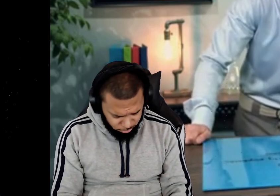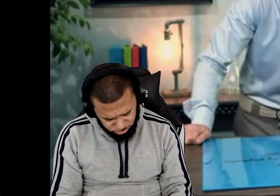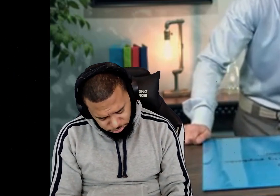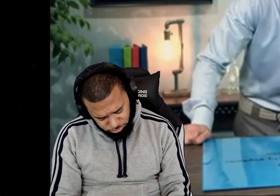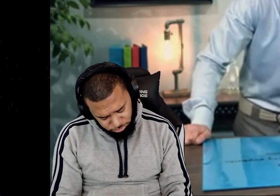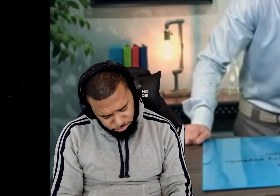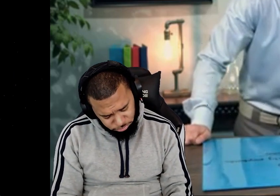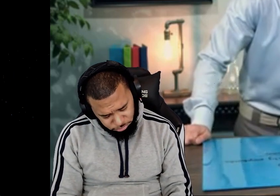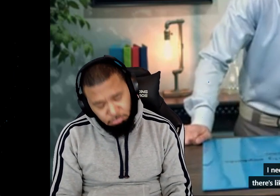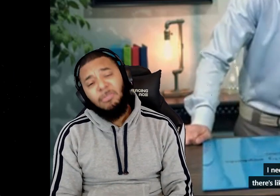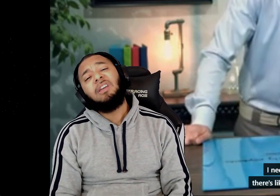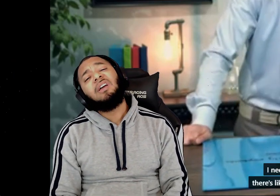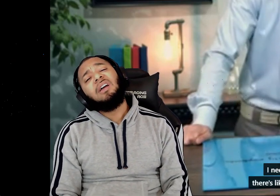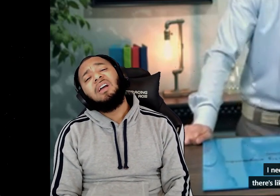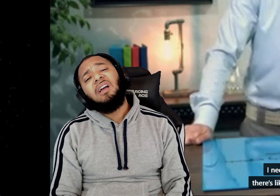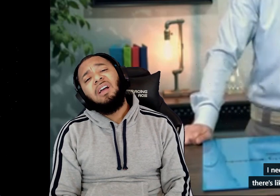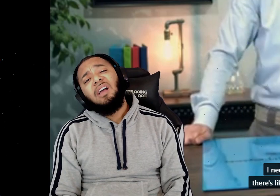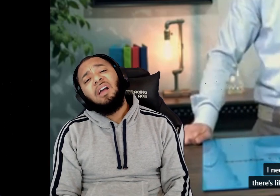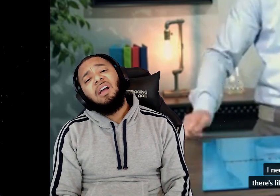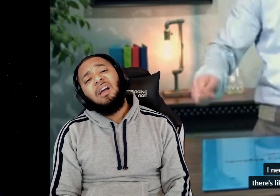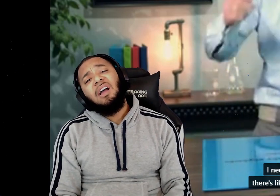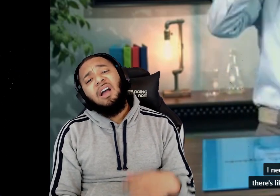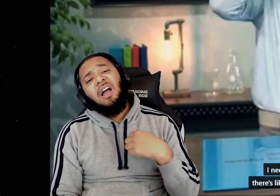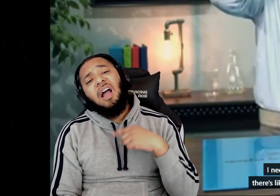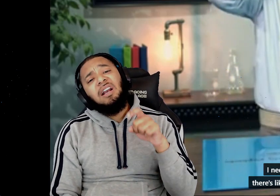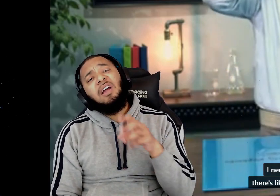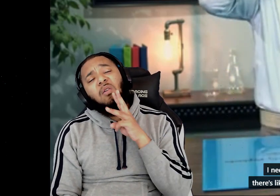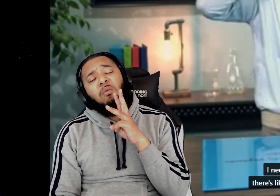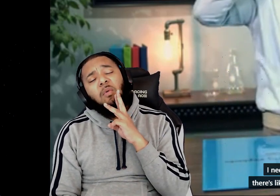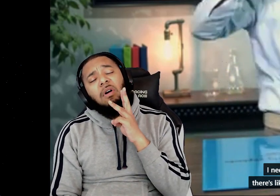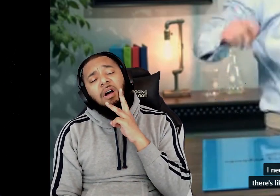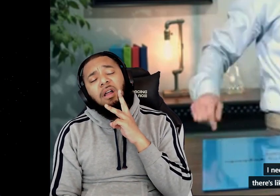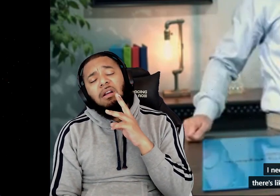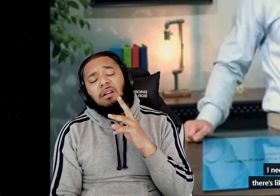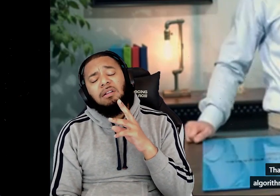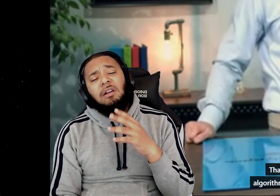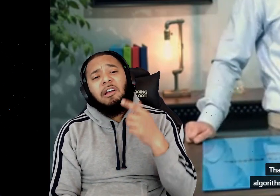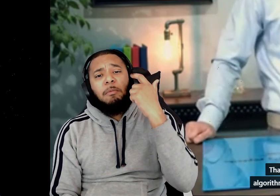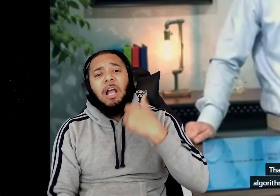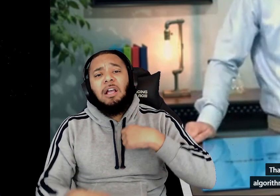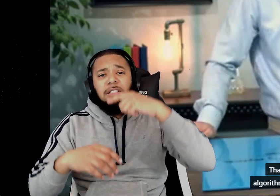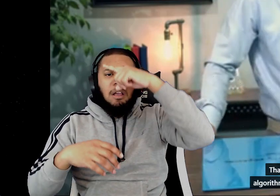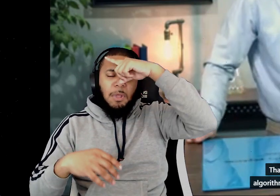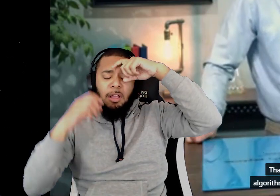Oh, I like need water just thinking about it. There's like sweat dropping from my brow.